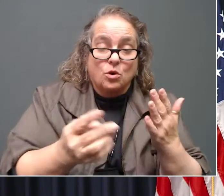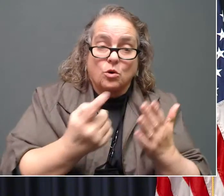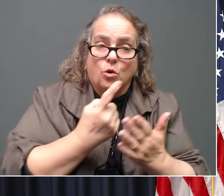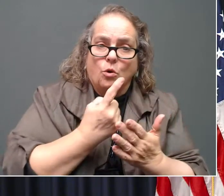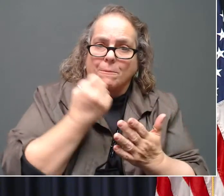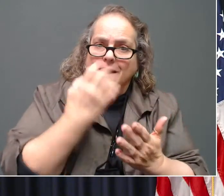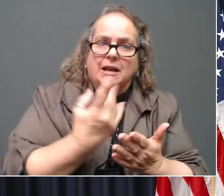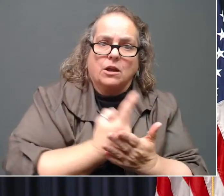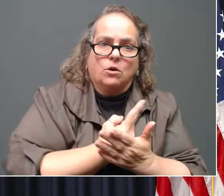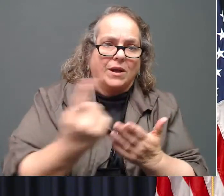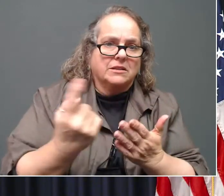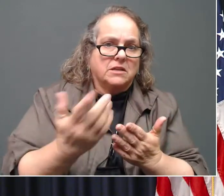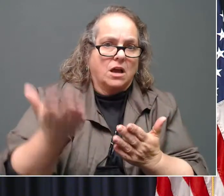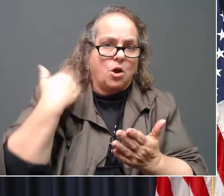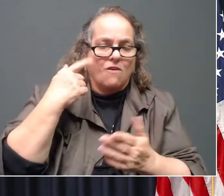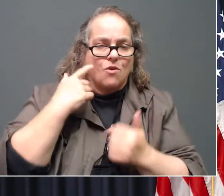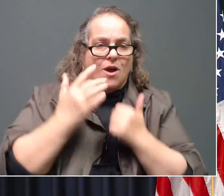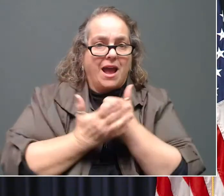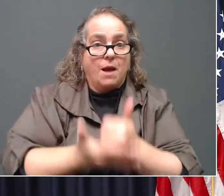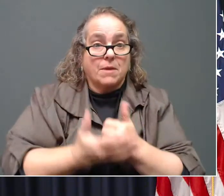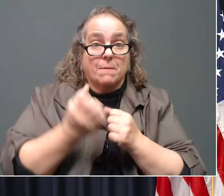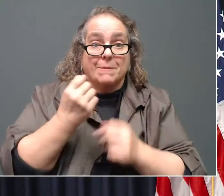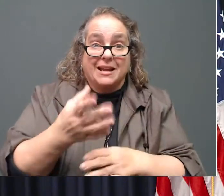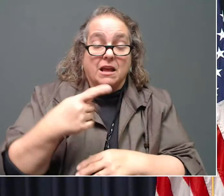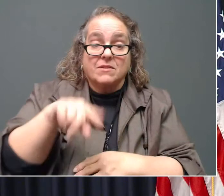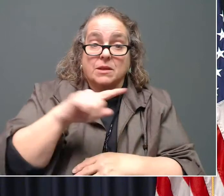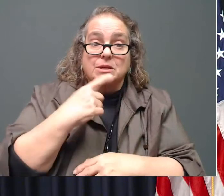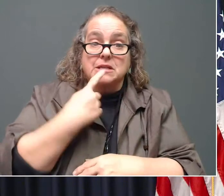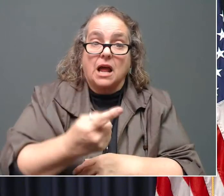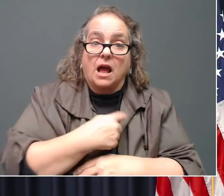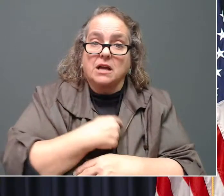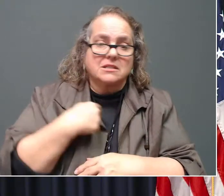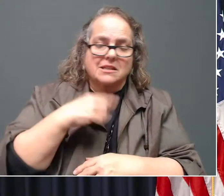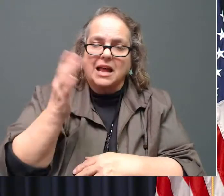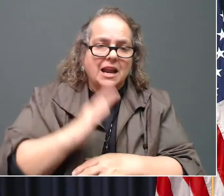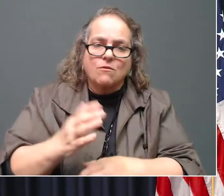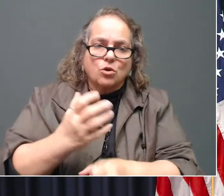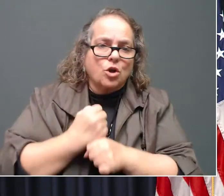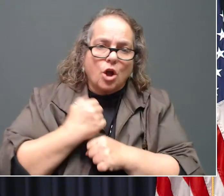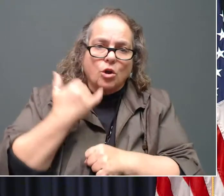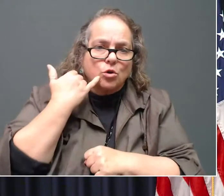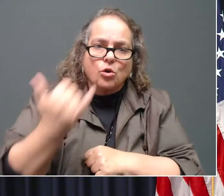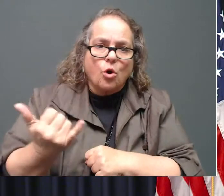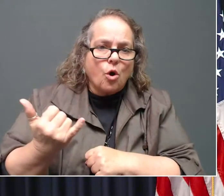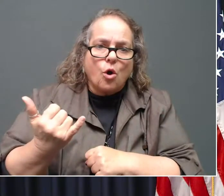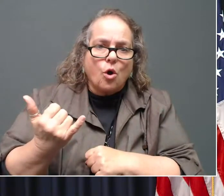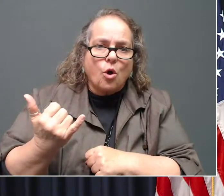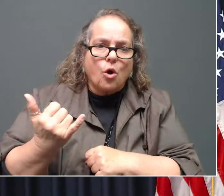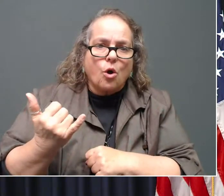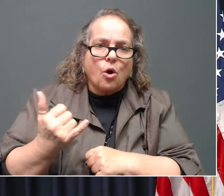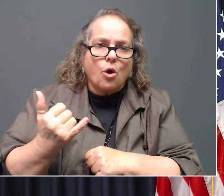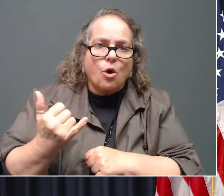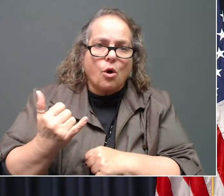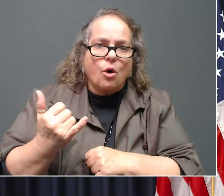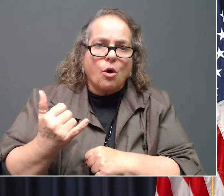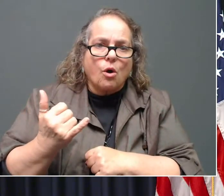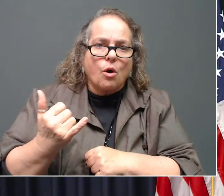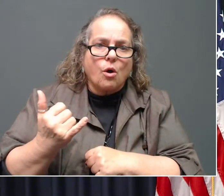clarification on their claims. And a lot of them are telling us they never got a call. Why is that? Ooh. And what do they do now? Thank